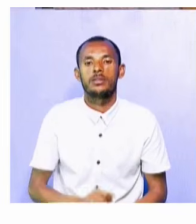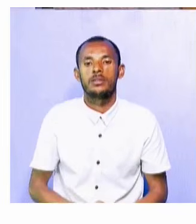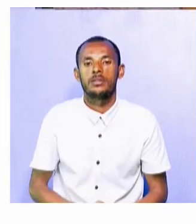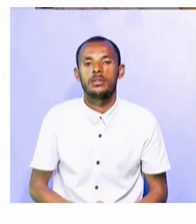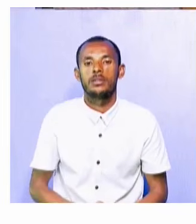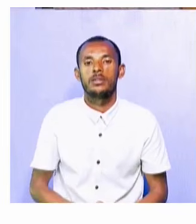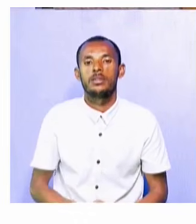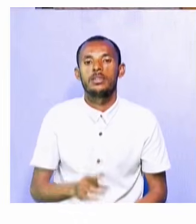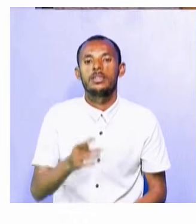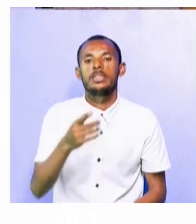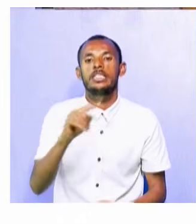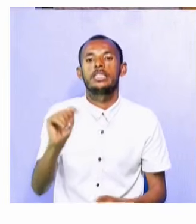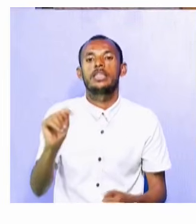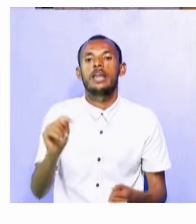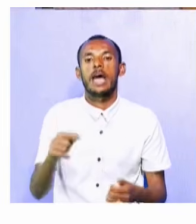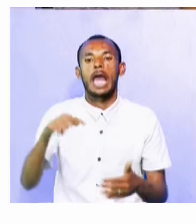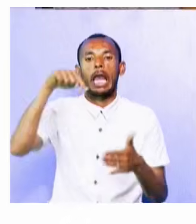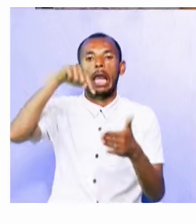the depth